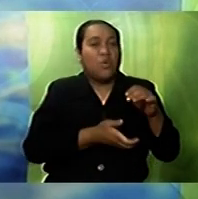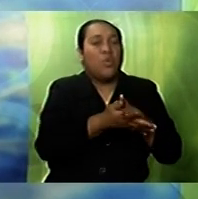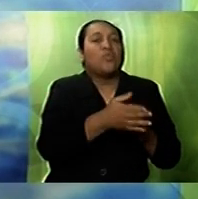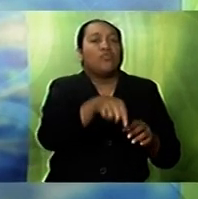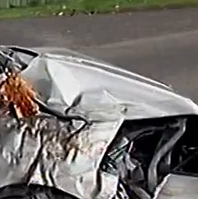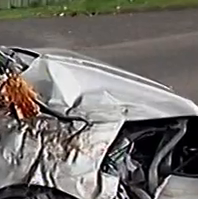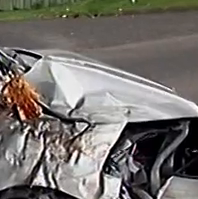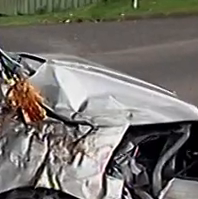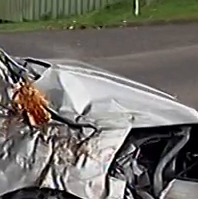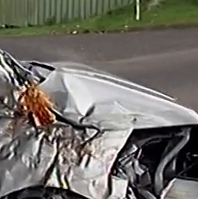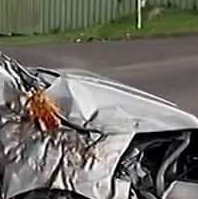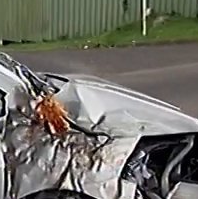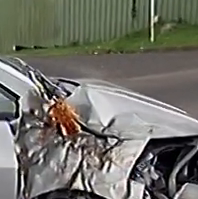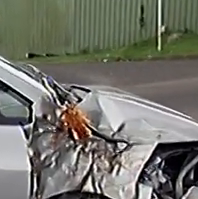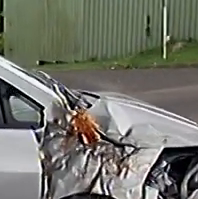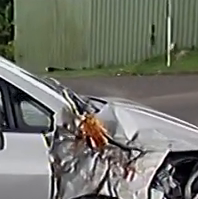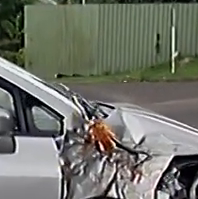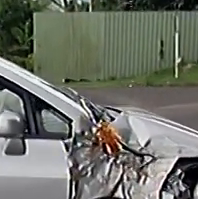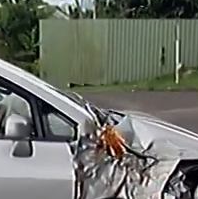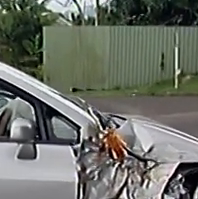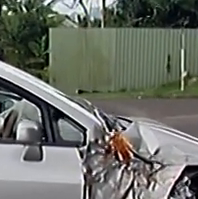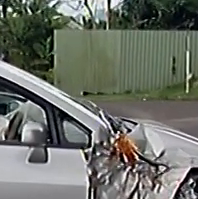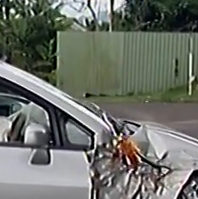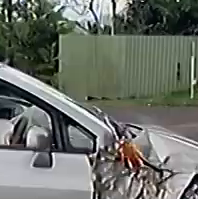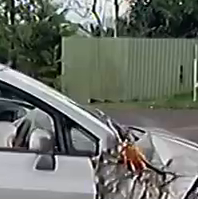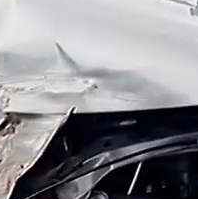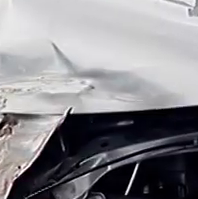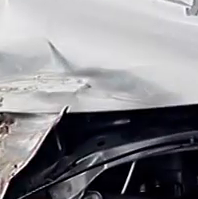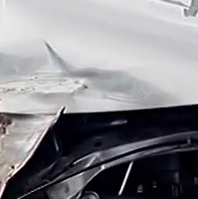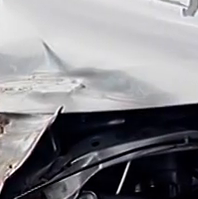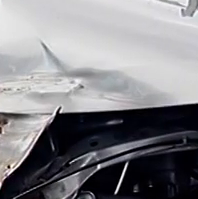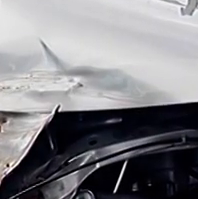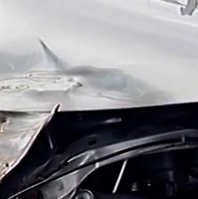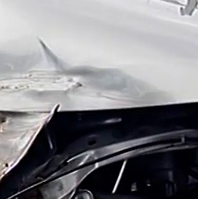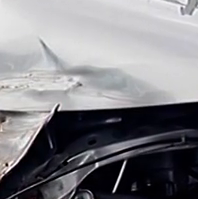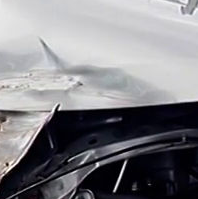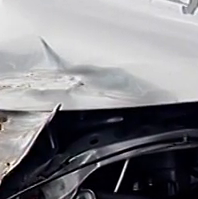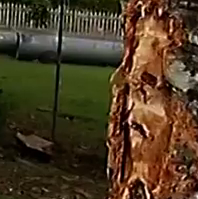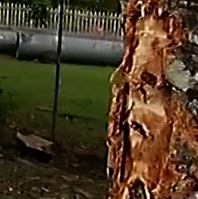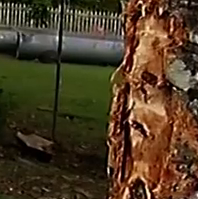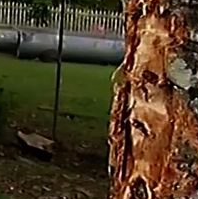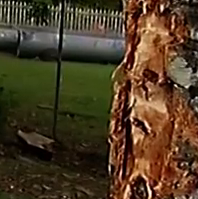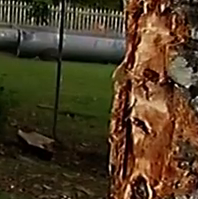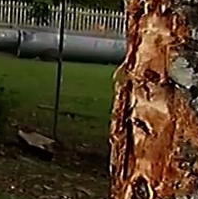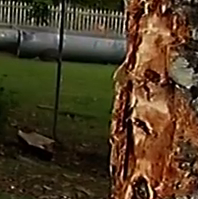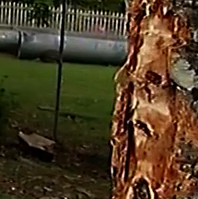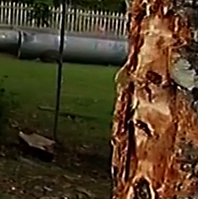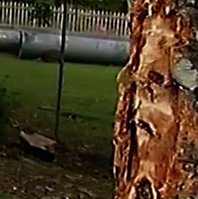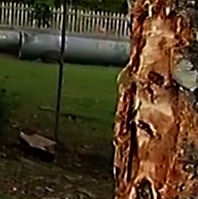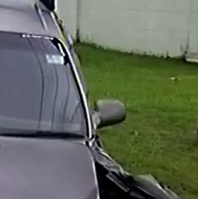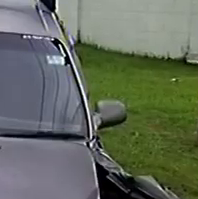Suva. Just 2 hours later, along Princess Road in Tamapua, a 33-year-old roadside vendor was mowed down by a private